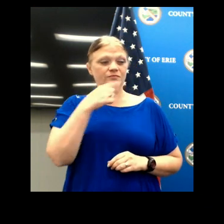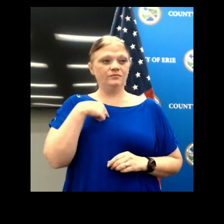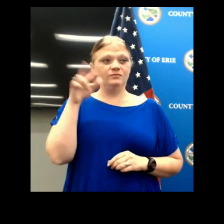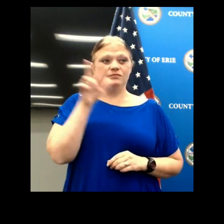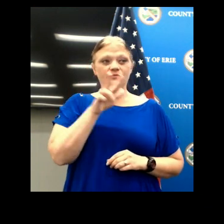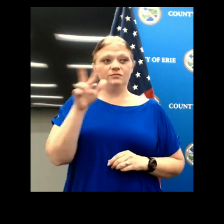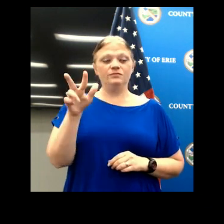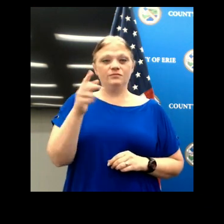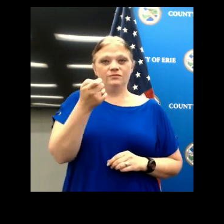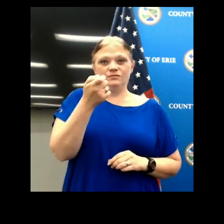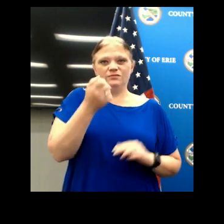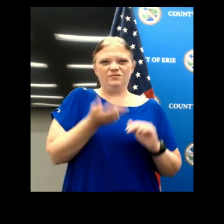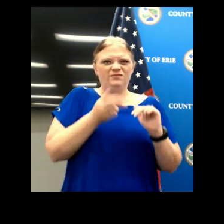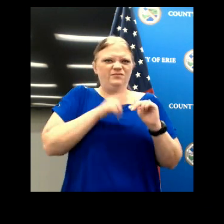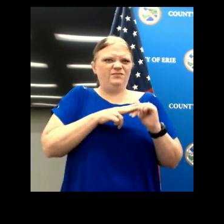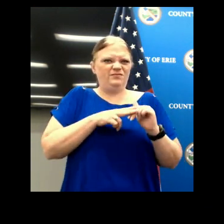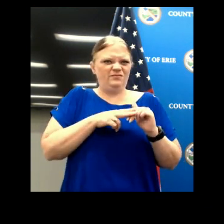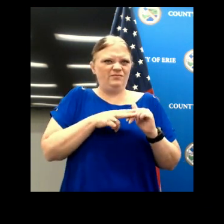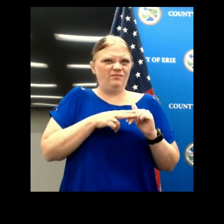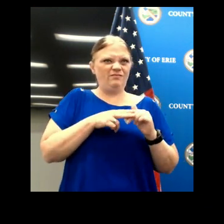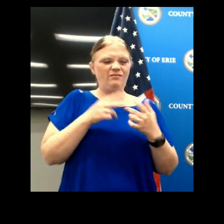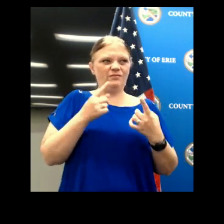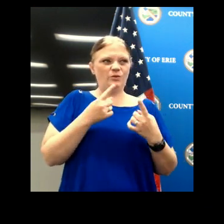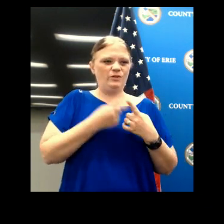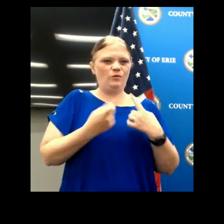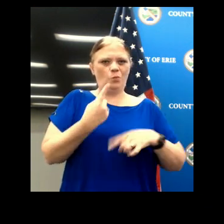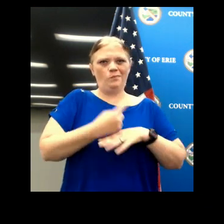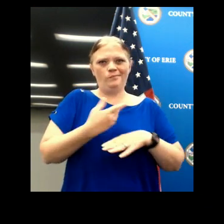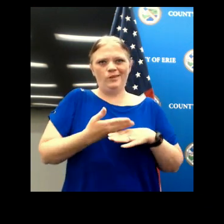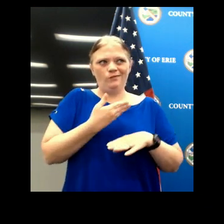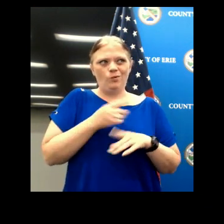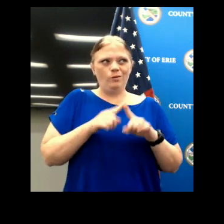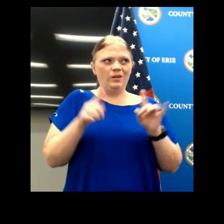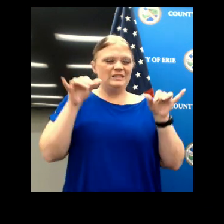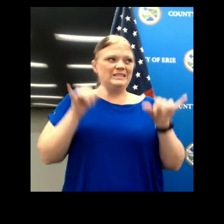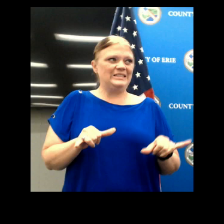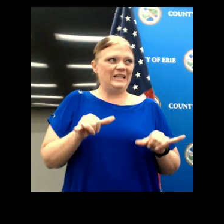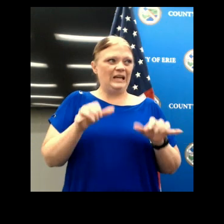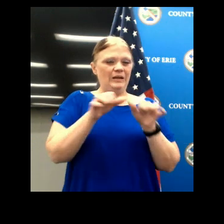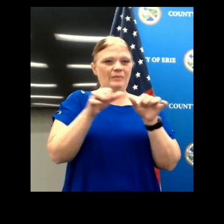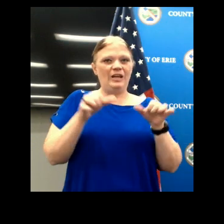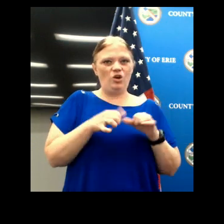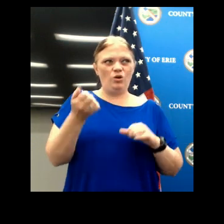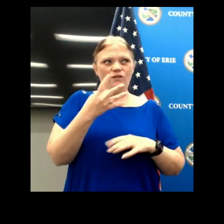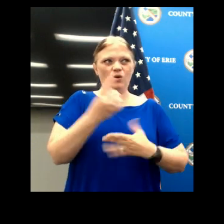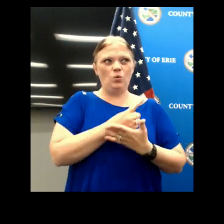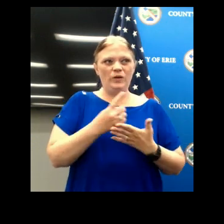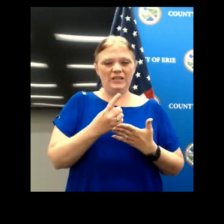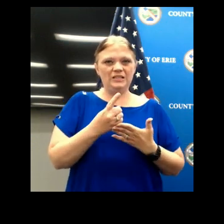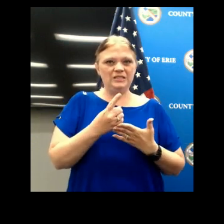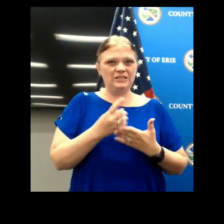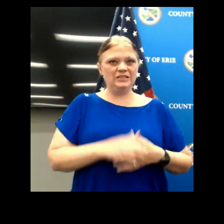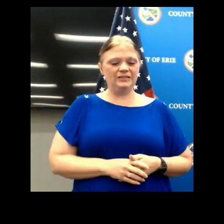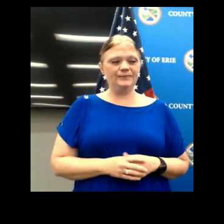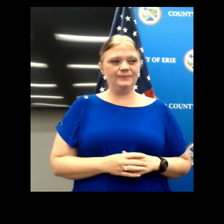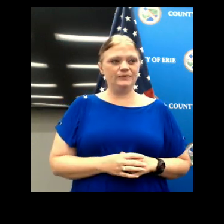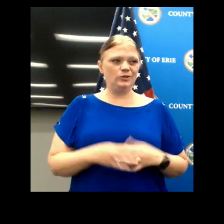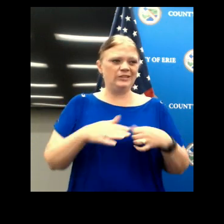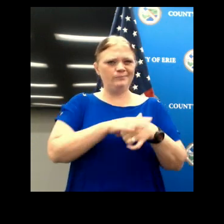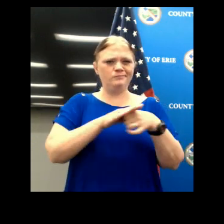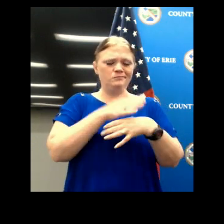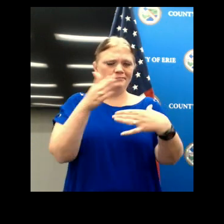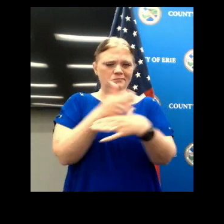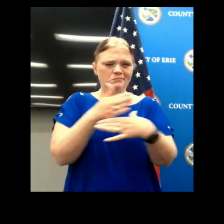was a slight increase from the day before, but we've pretty much been in the same area for the last few weeks. And